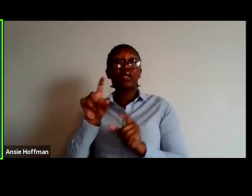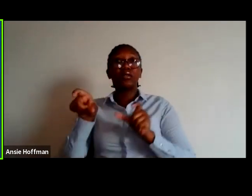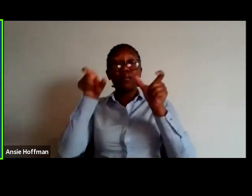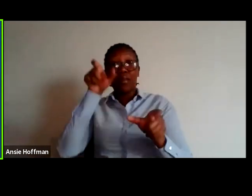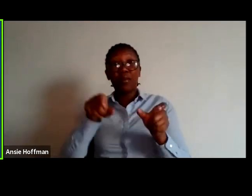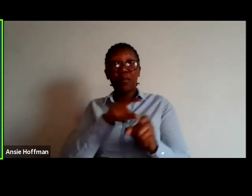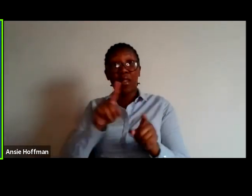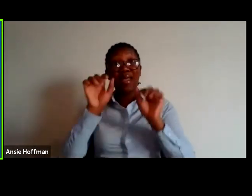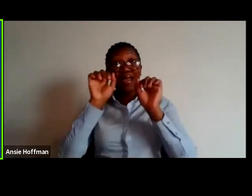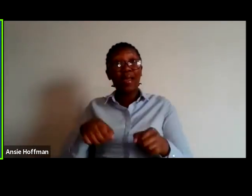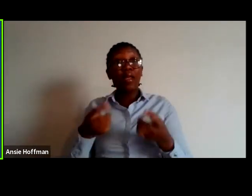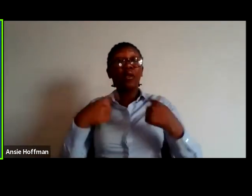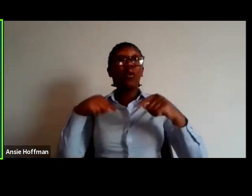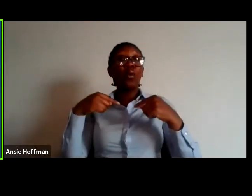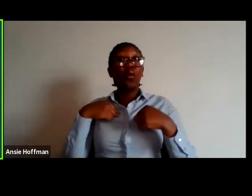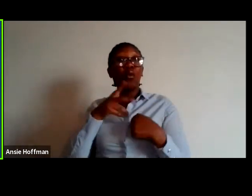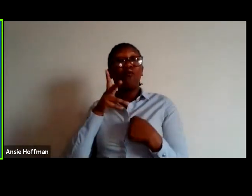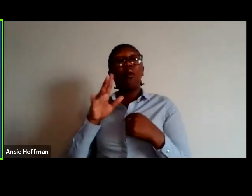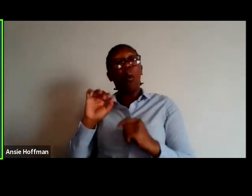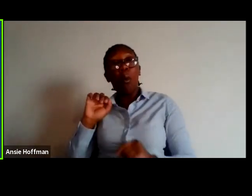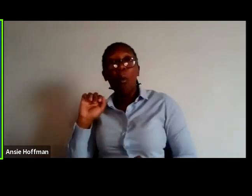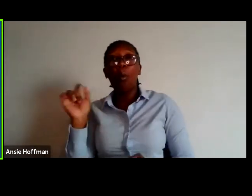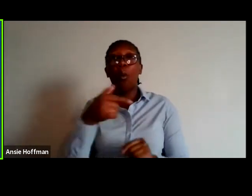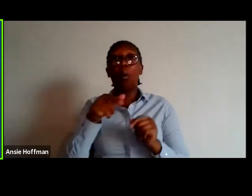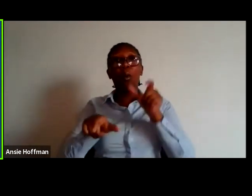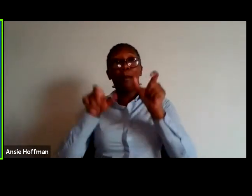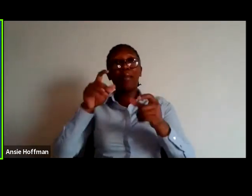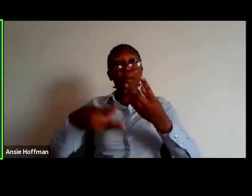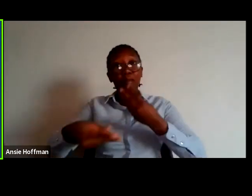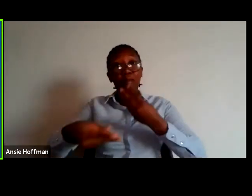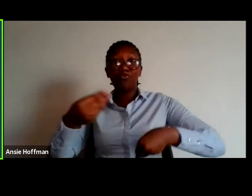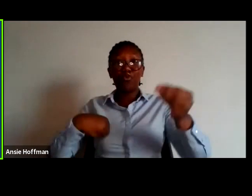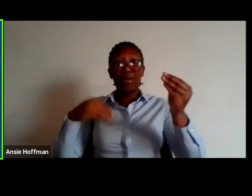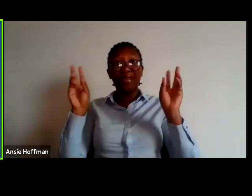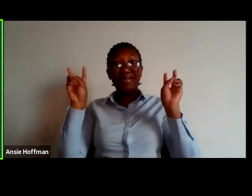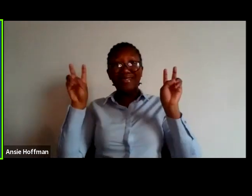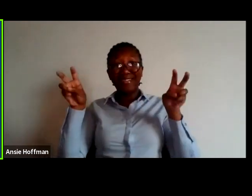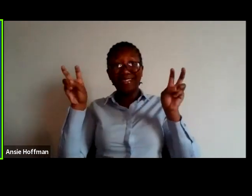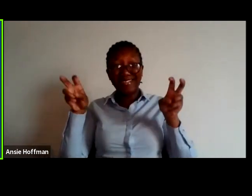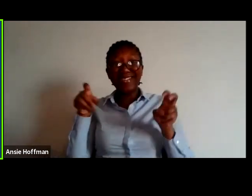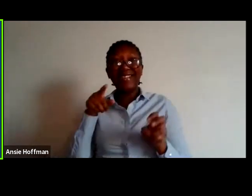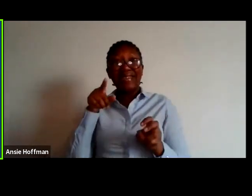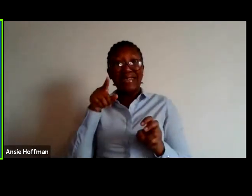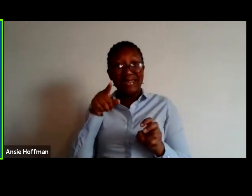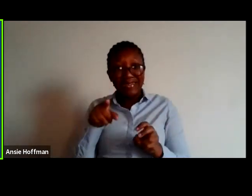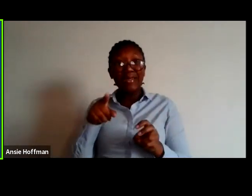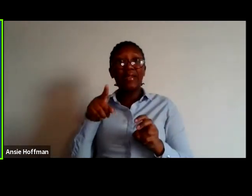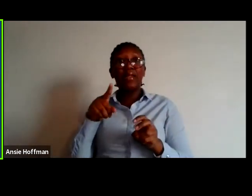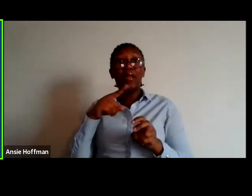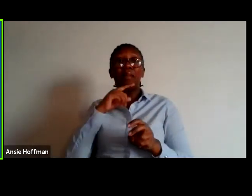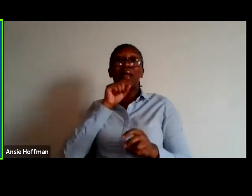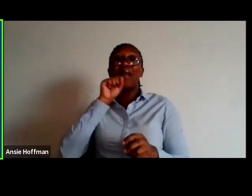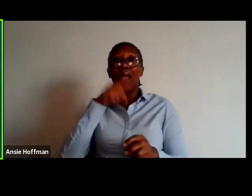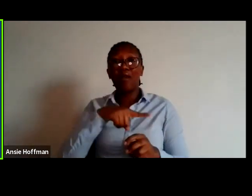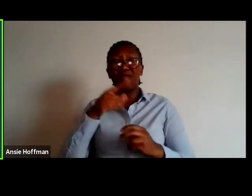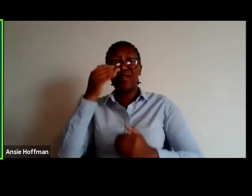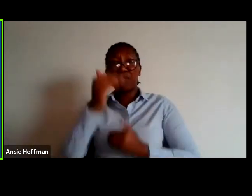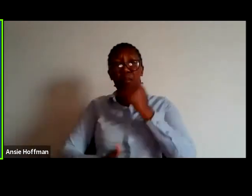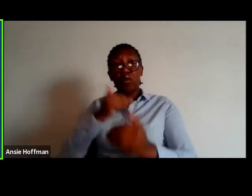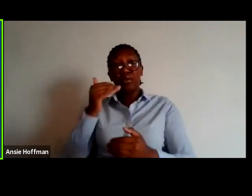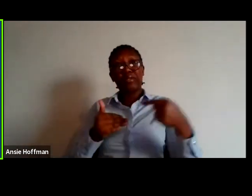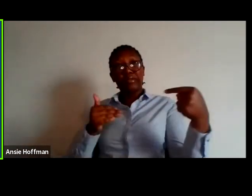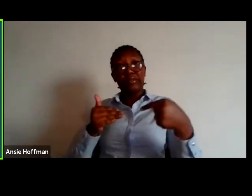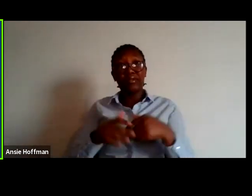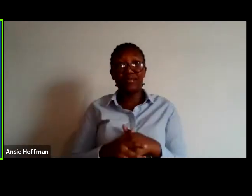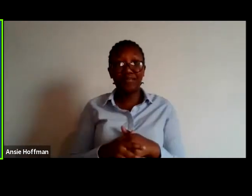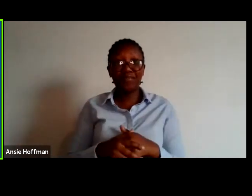provide all traders about the illicit trade procedure and the counterfeit activities.